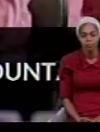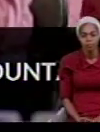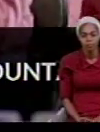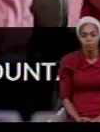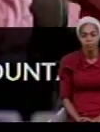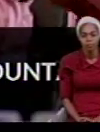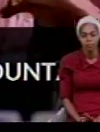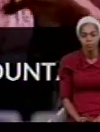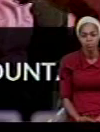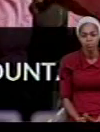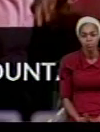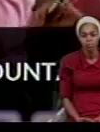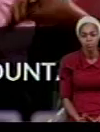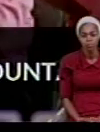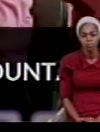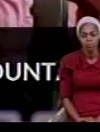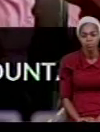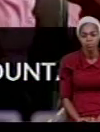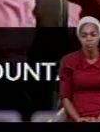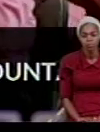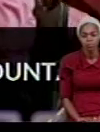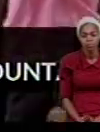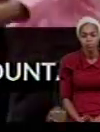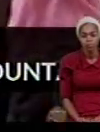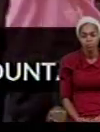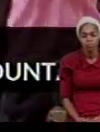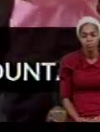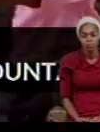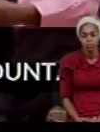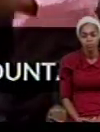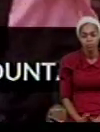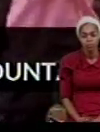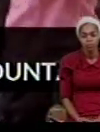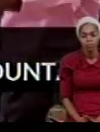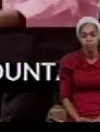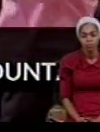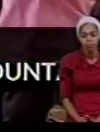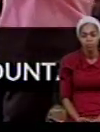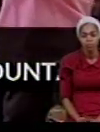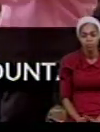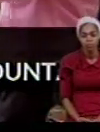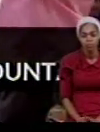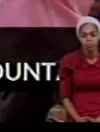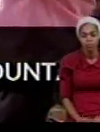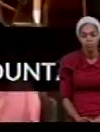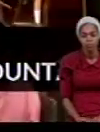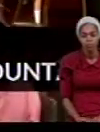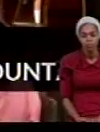Thank you.